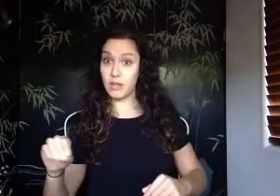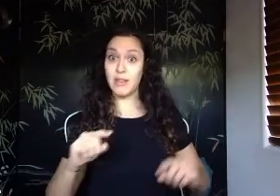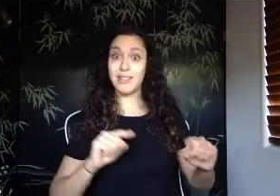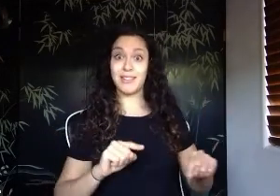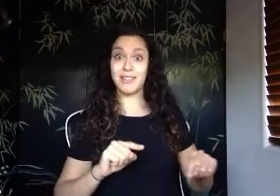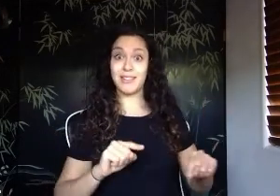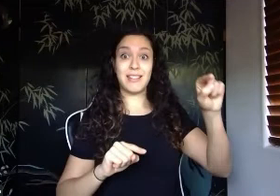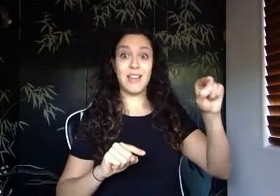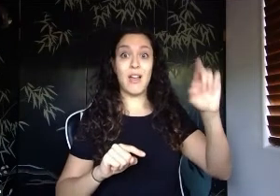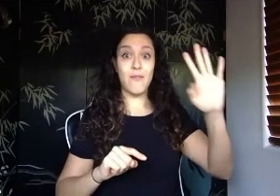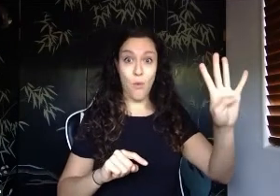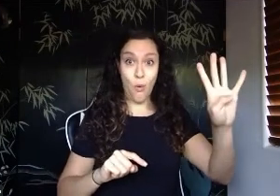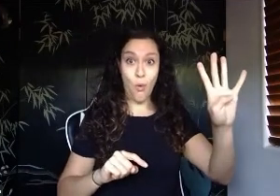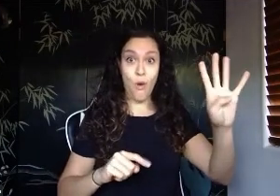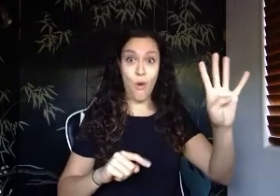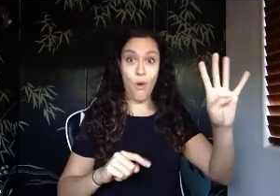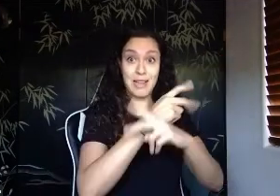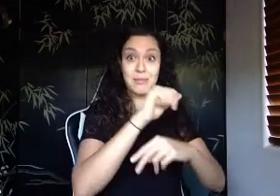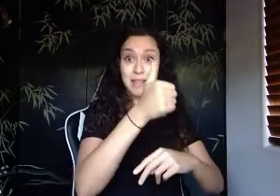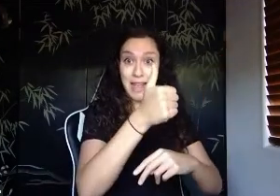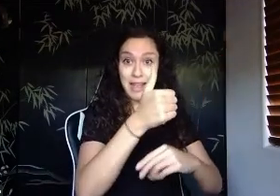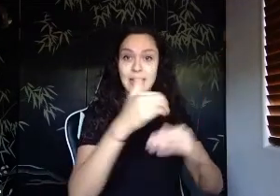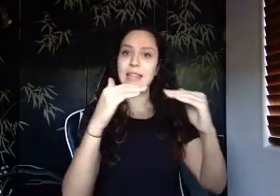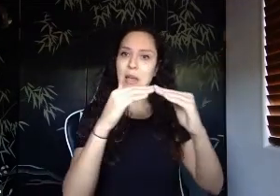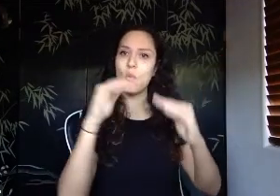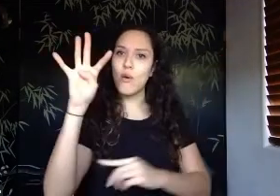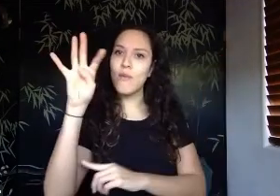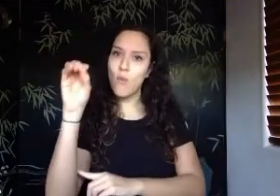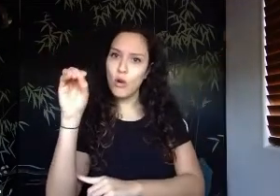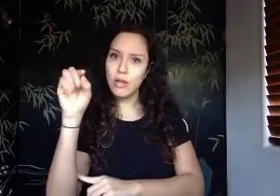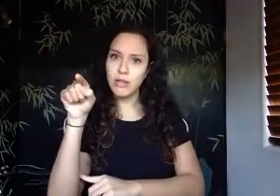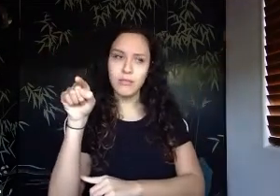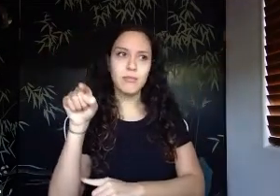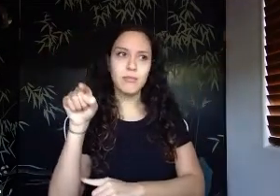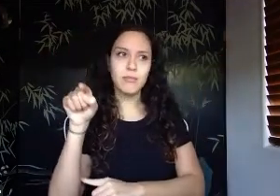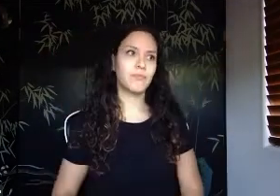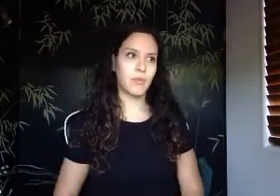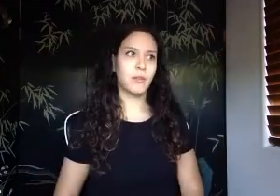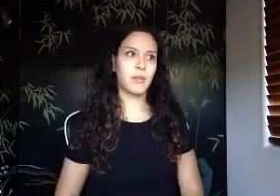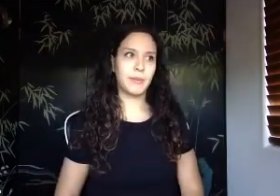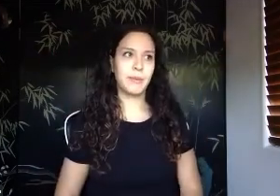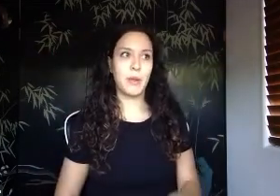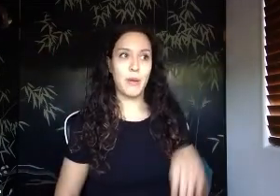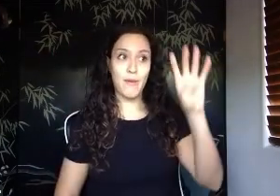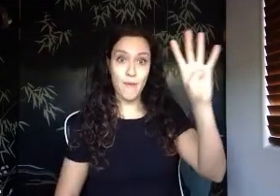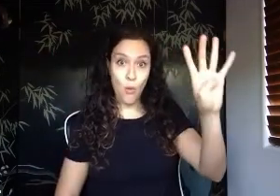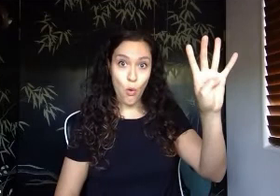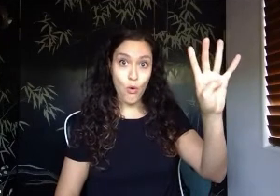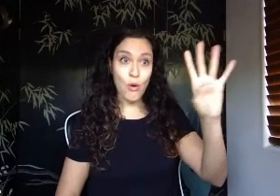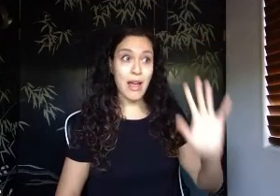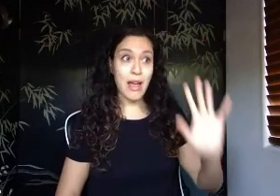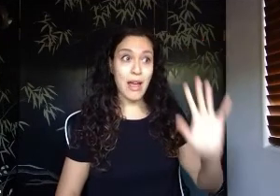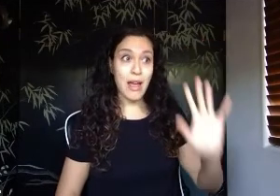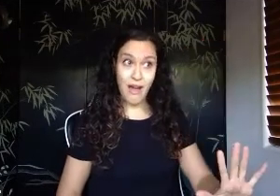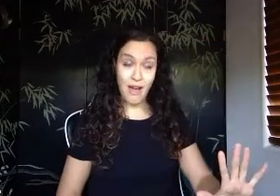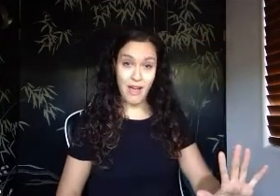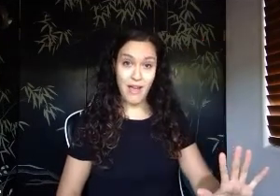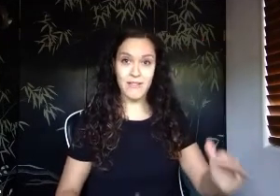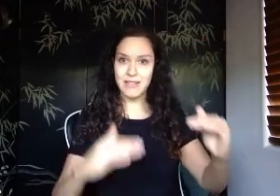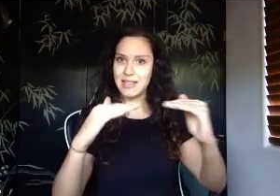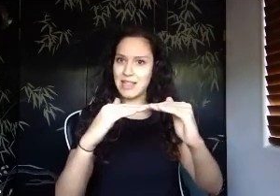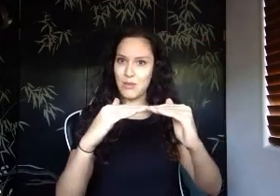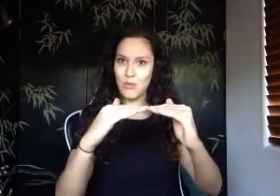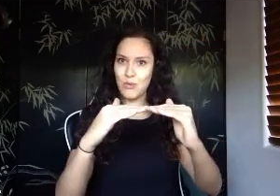So 5 times 10 equals 50. So 4 times 10 equals 40. So x equals 40. 4 out